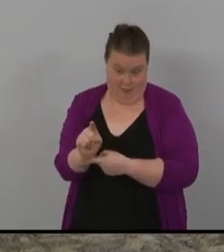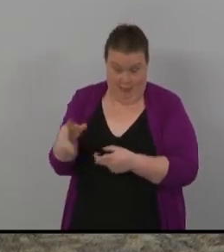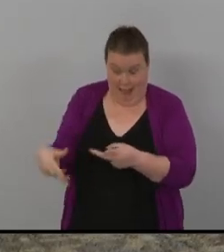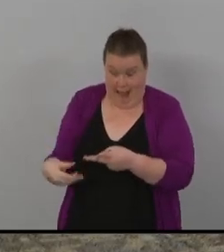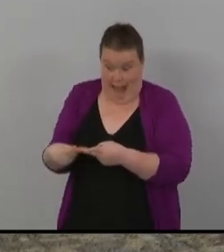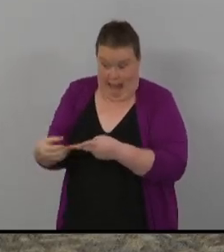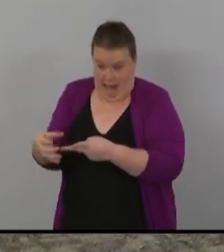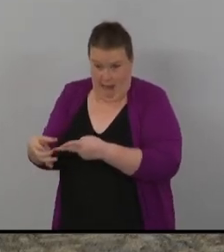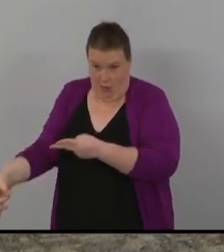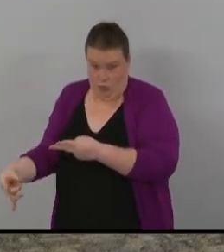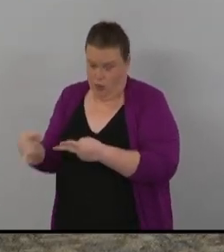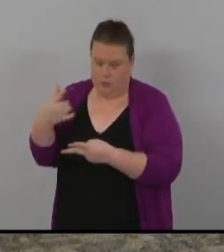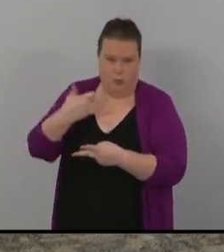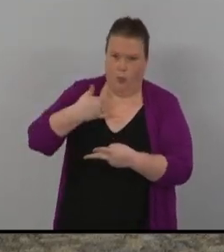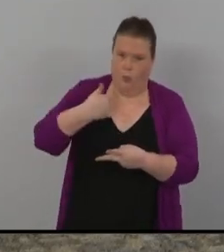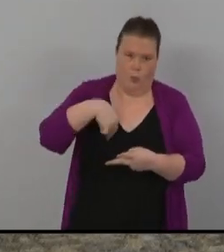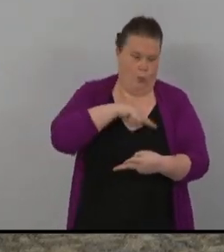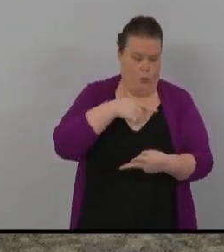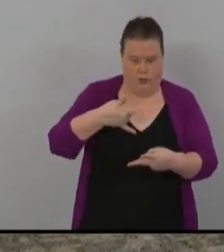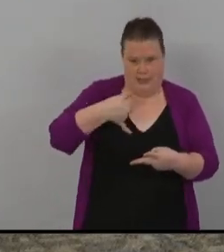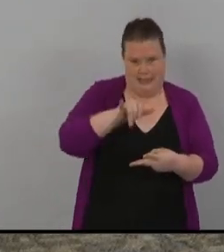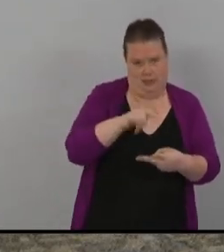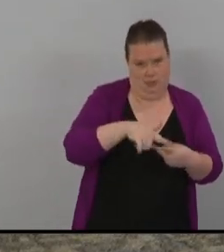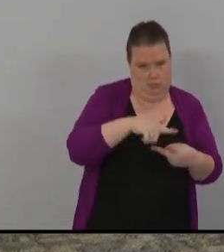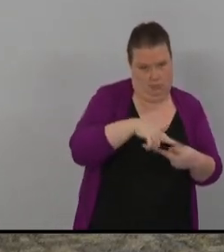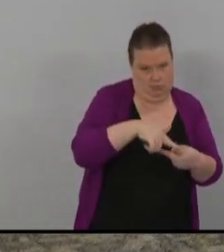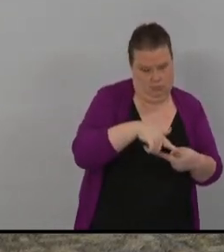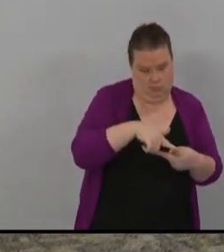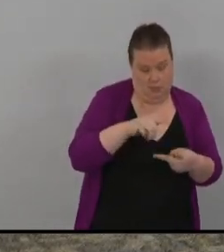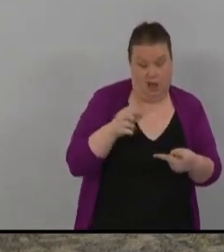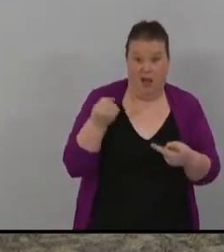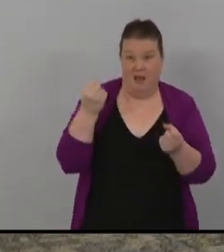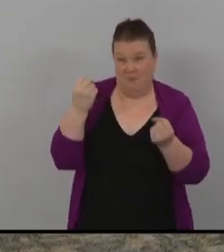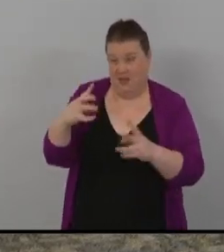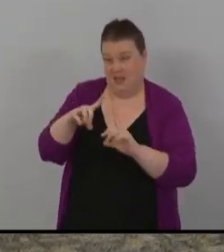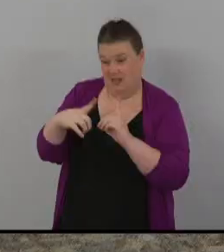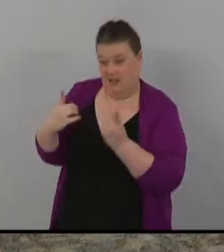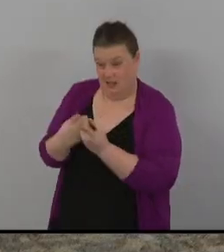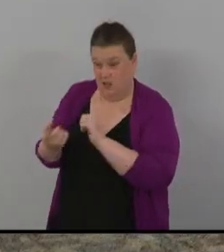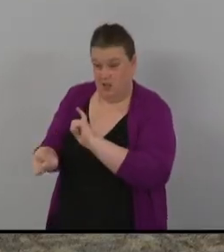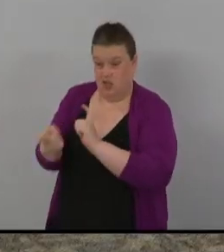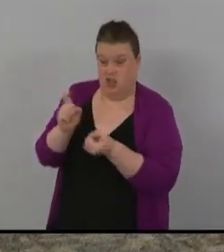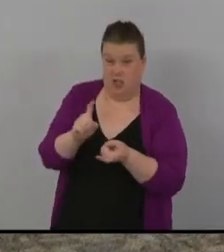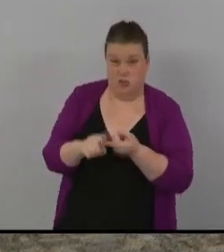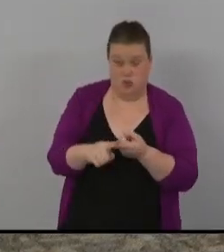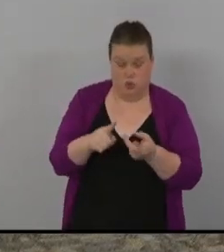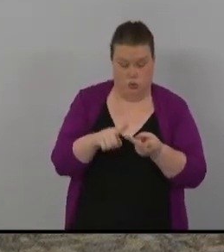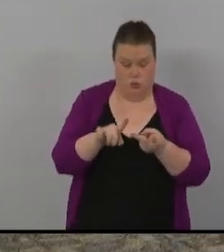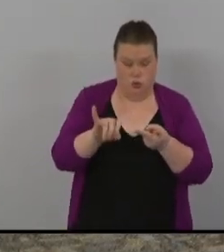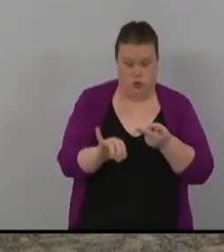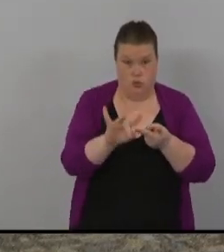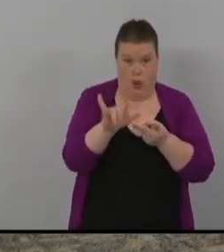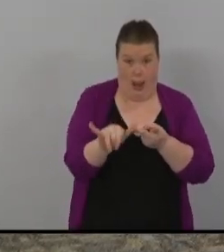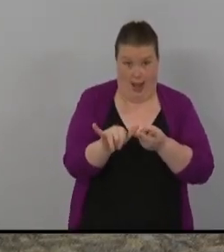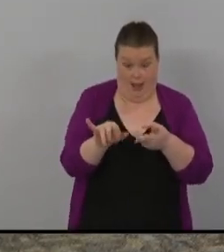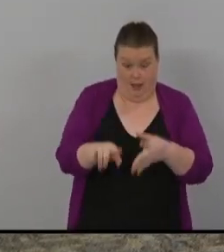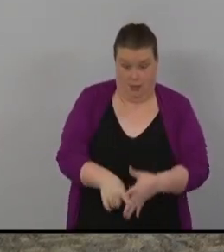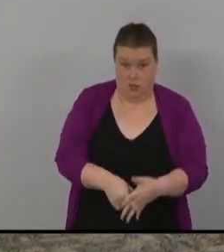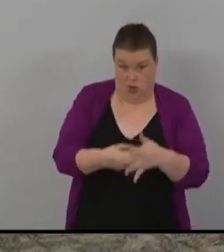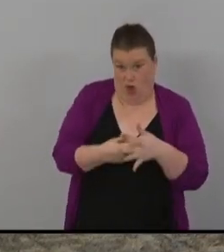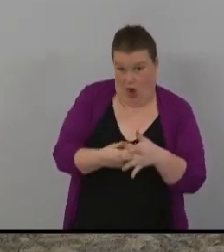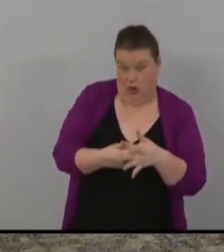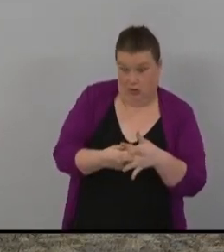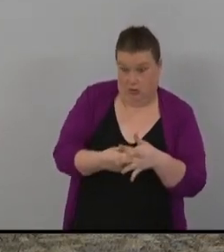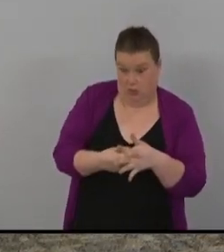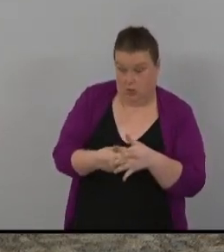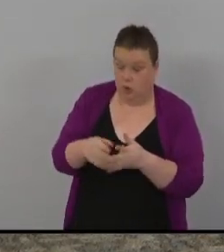At some point, a lot of districts have changed to a July 1 because they feel like it sort of fits with school